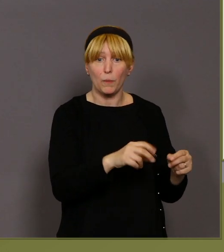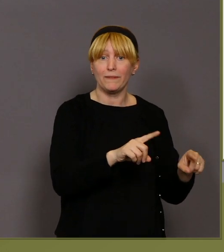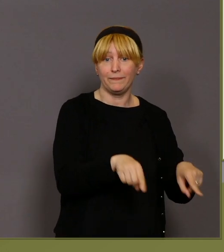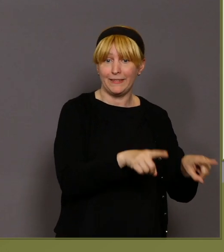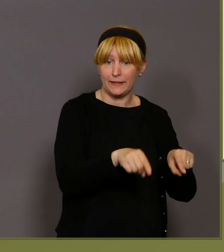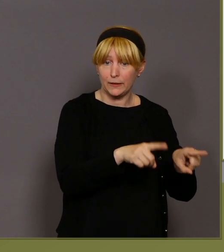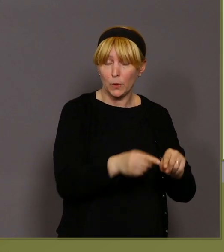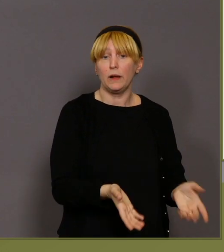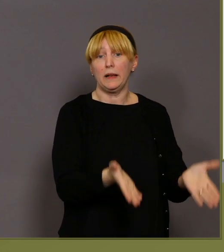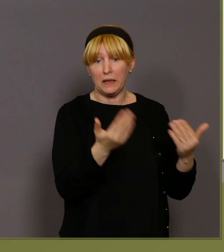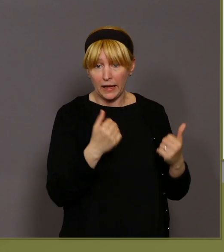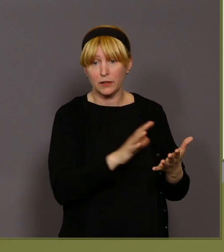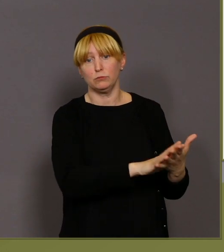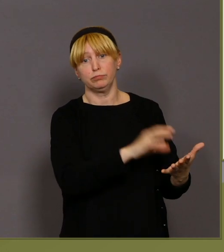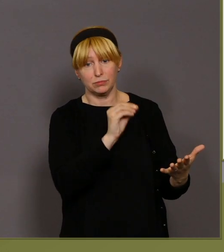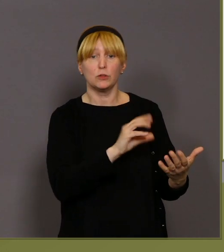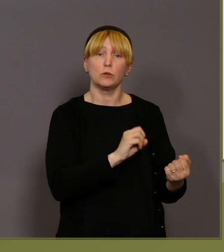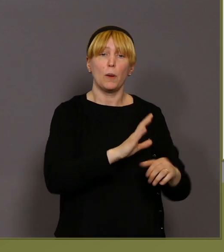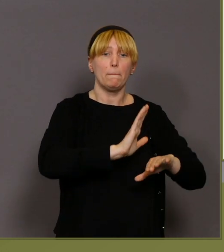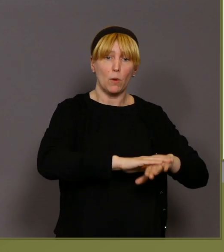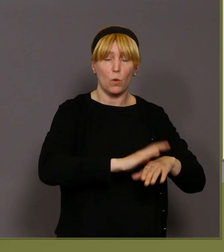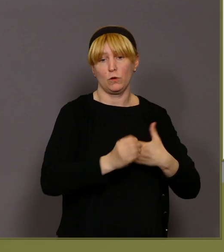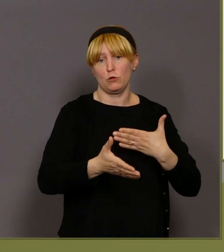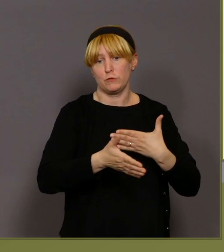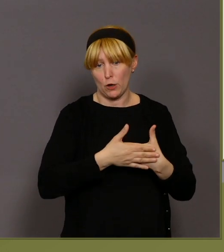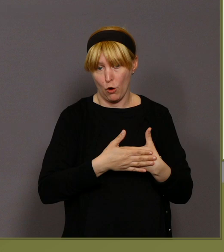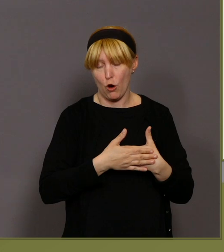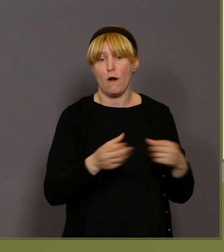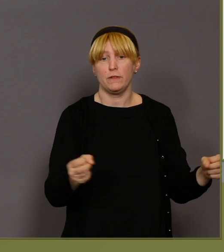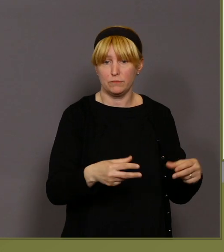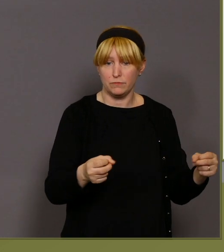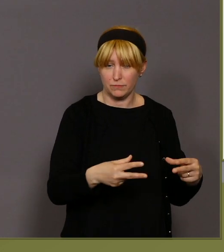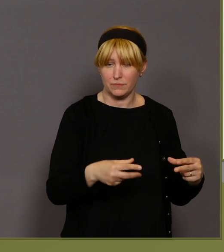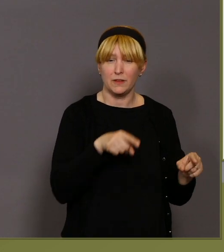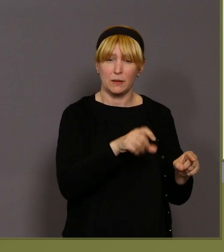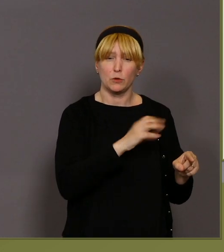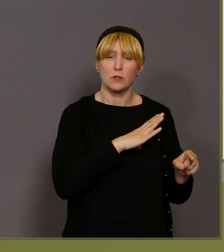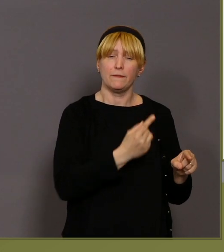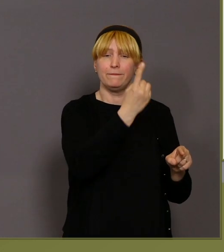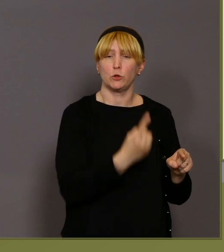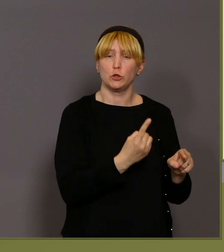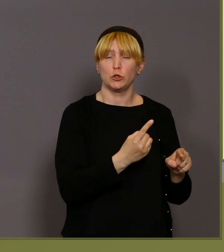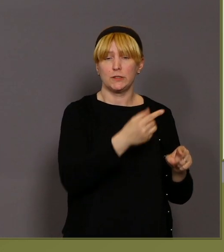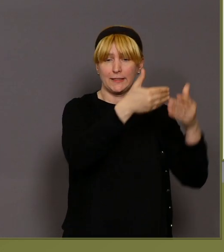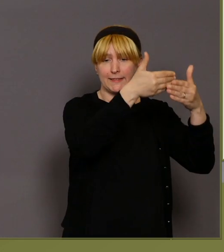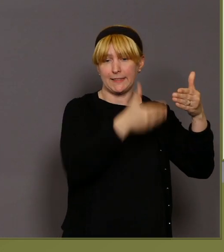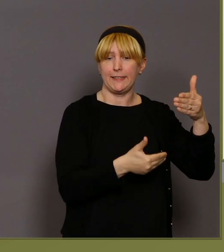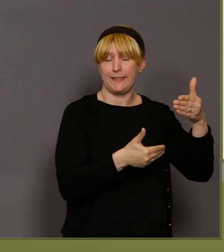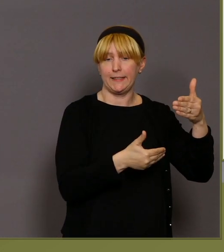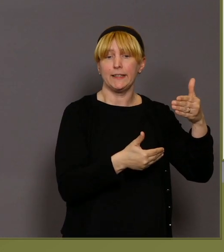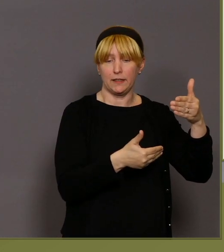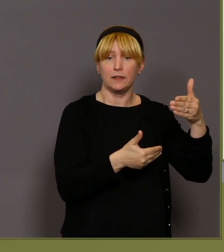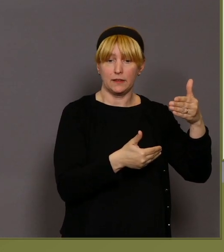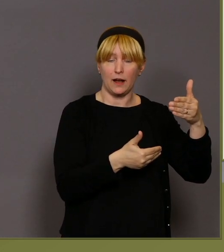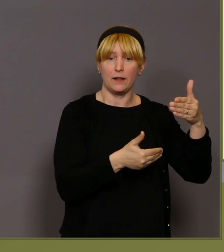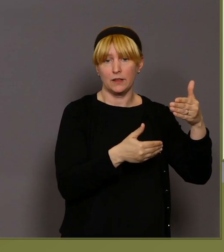must be easy to turn captions on and off. They must be basically on the first layer of controls, on the same level as